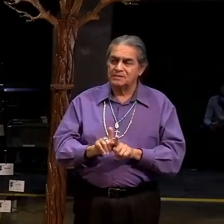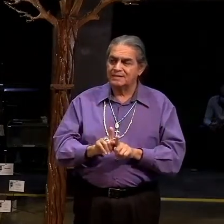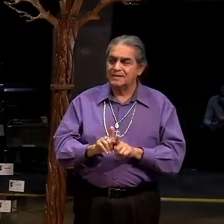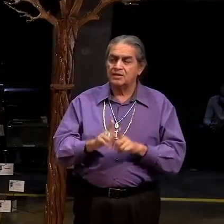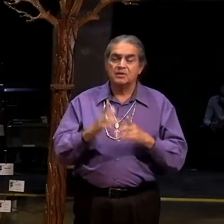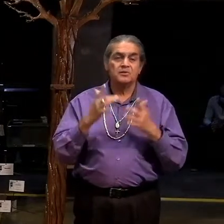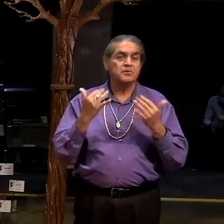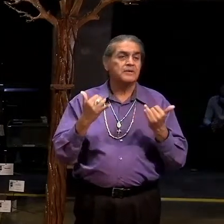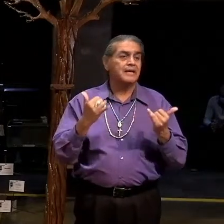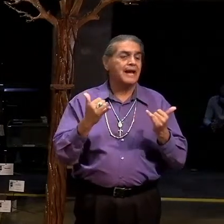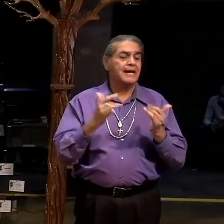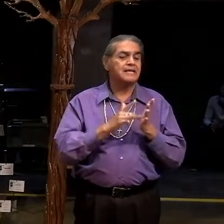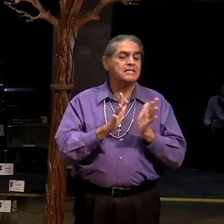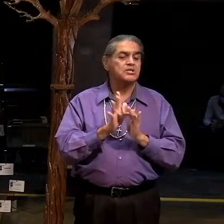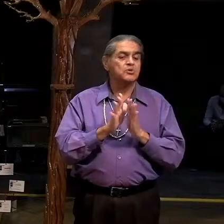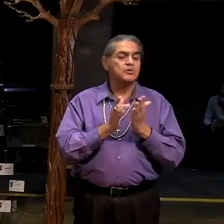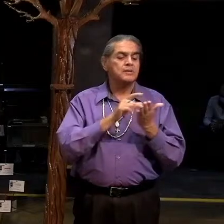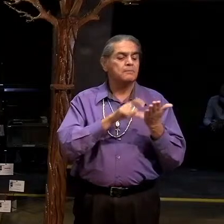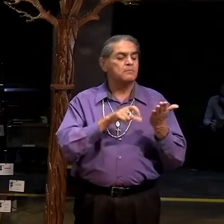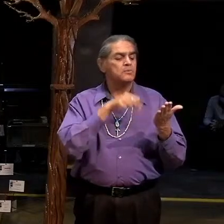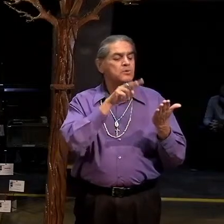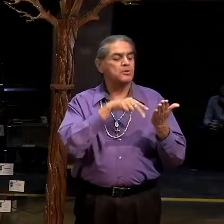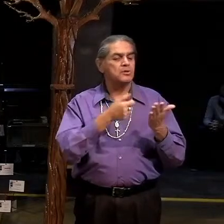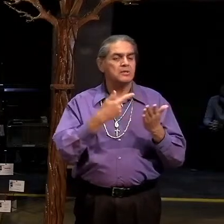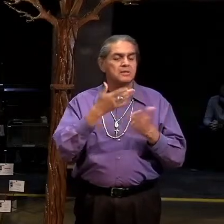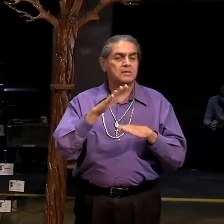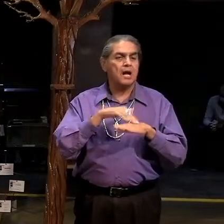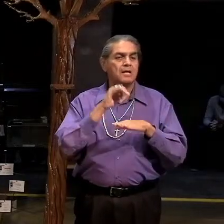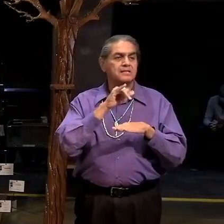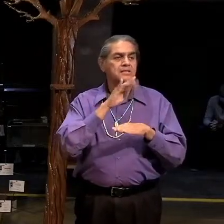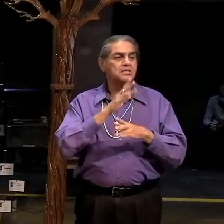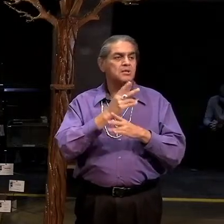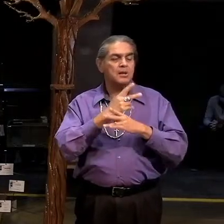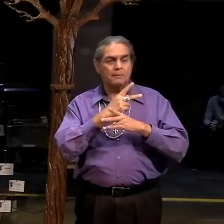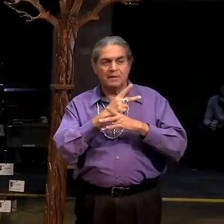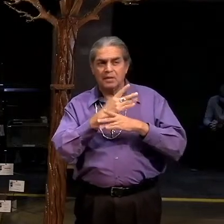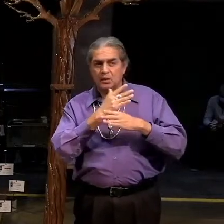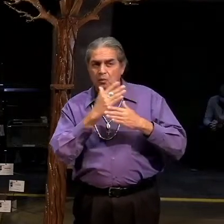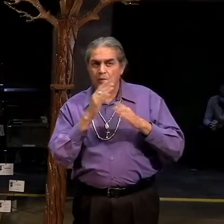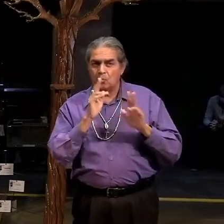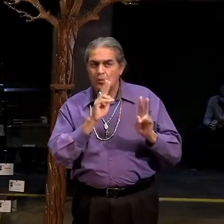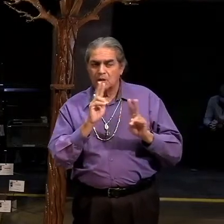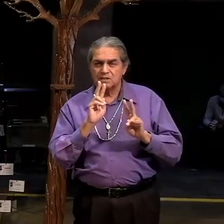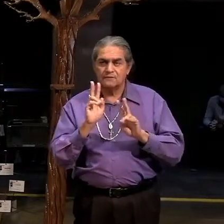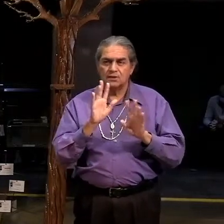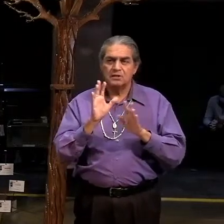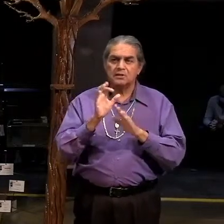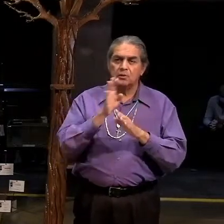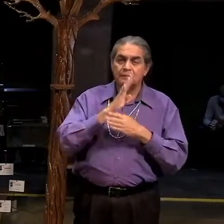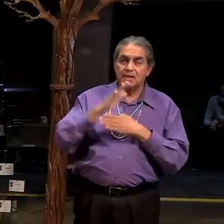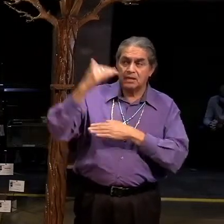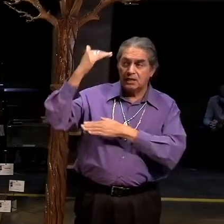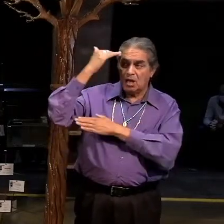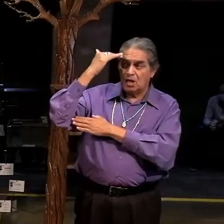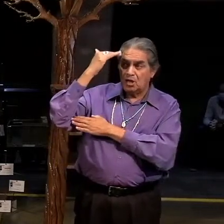today's scripture calls us to be watchful, to be alert,